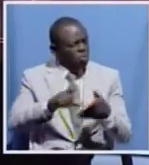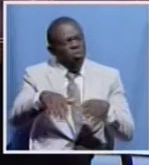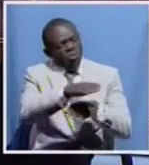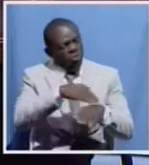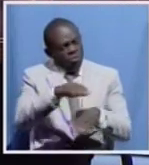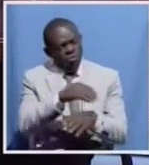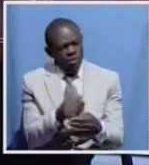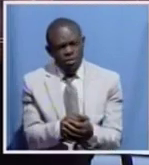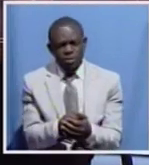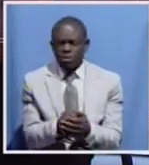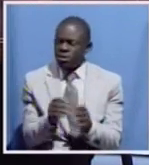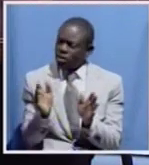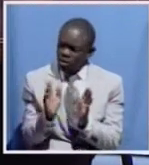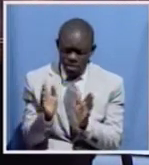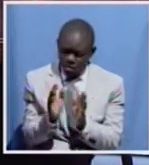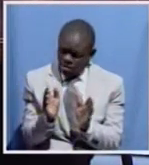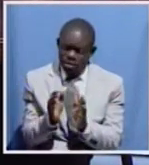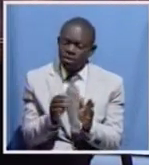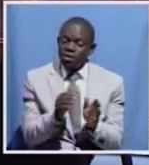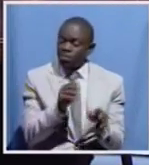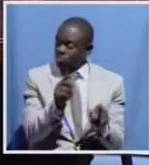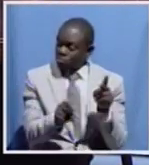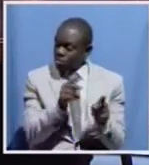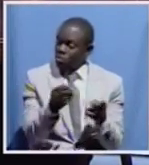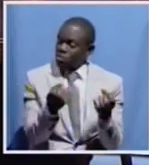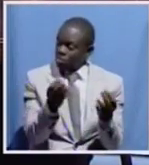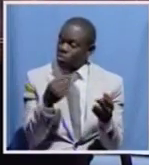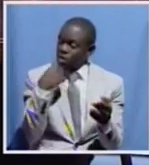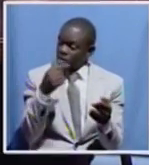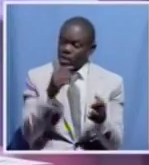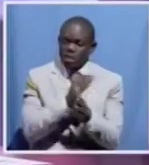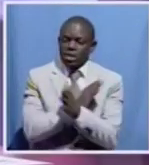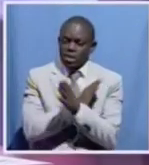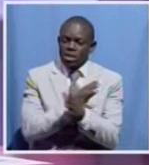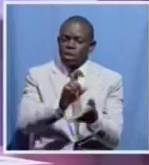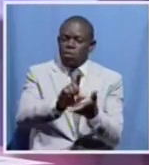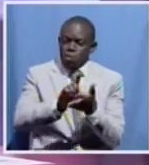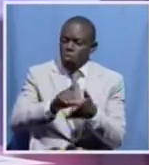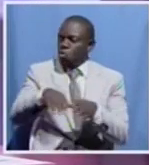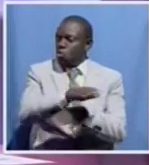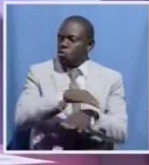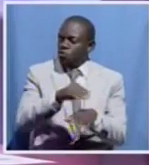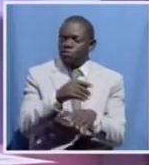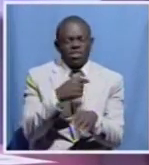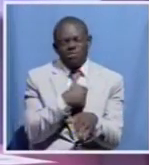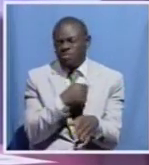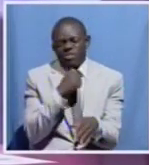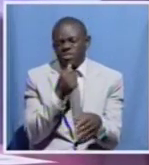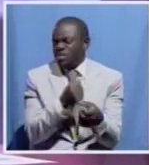I always differ with lots of people when they say this, because there is two types of borrowing. There is